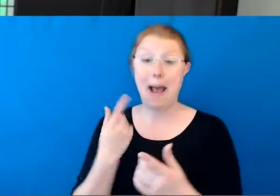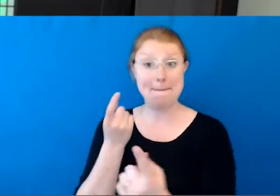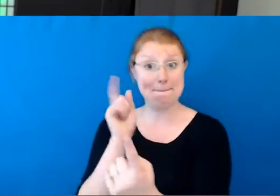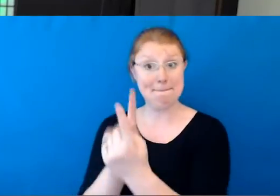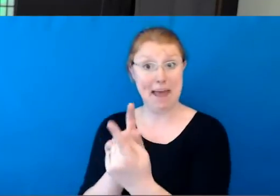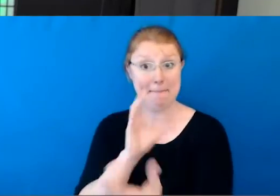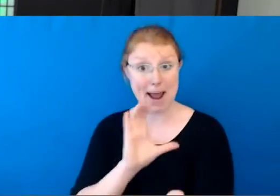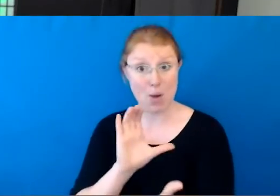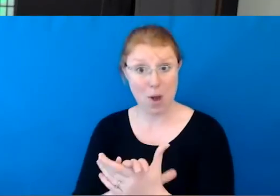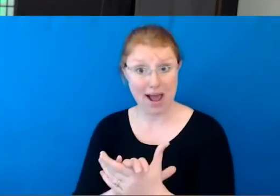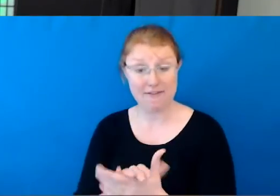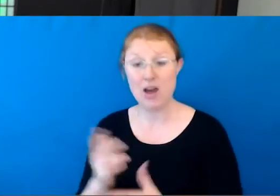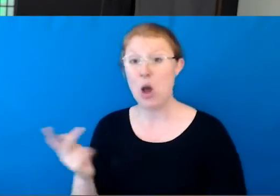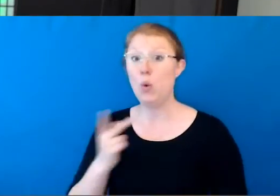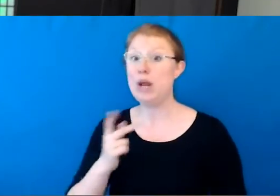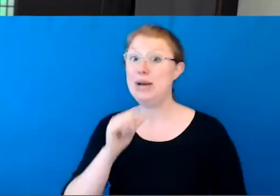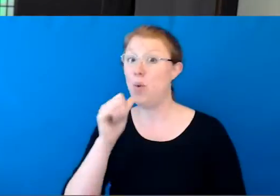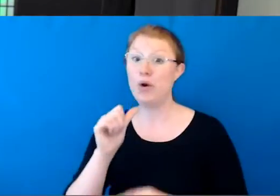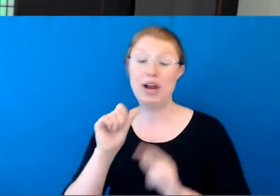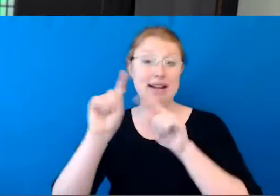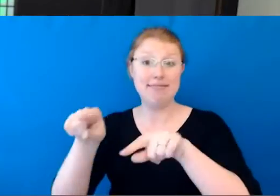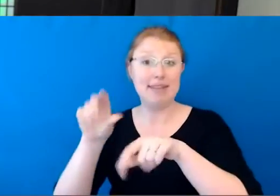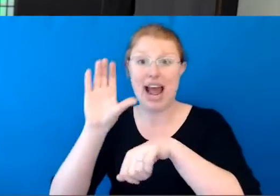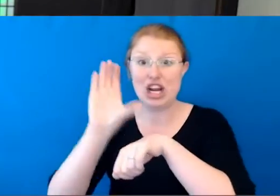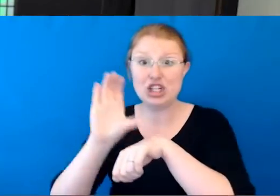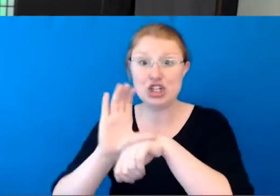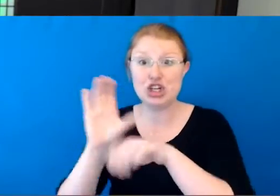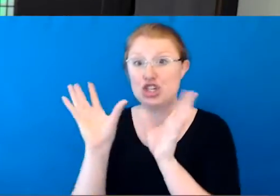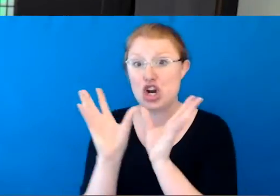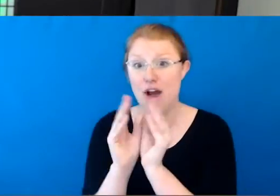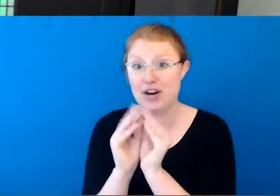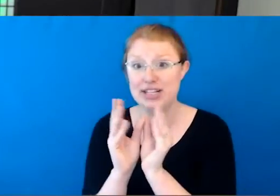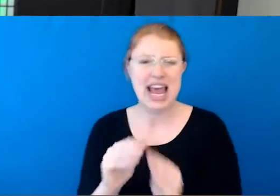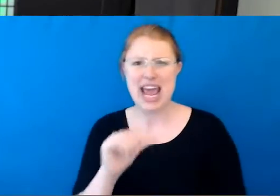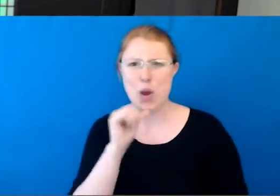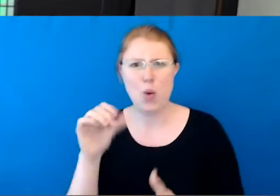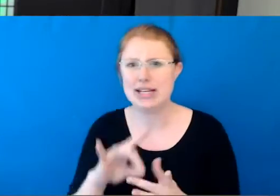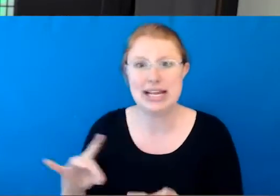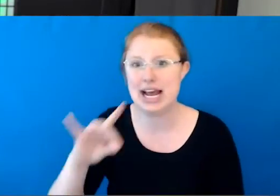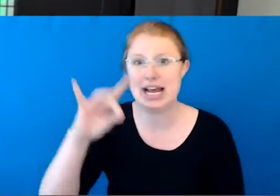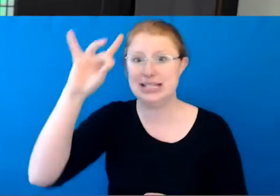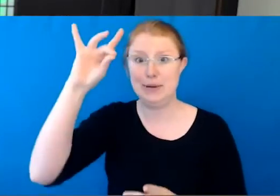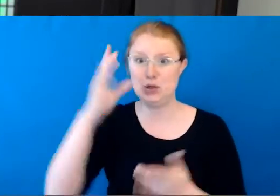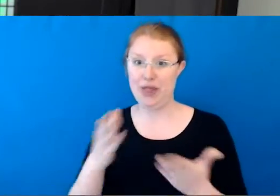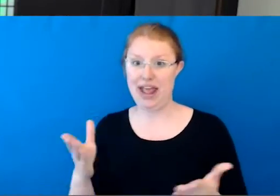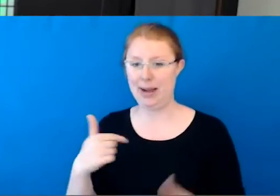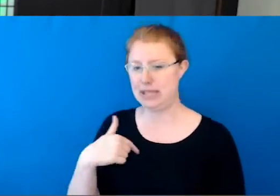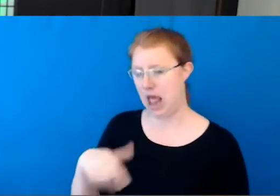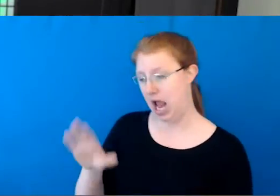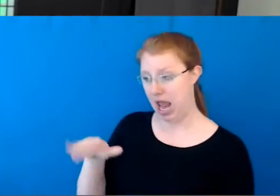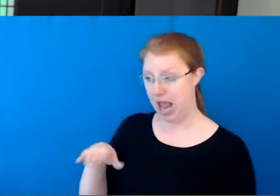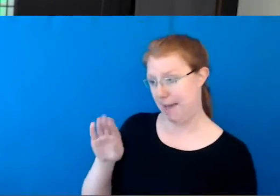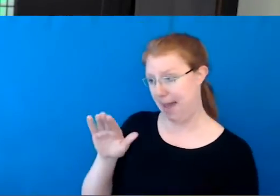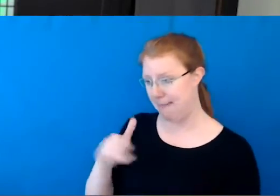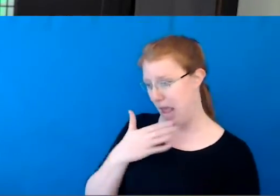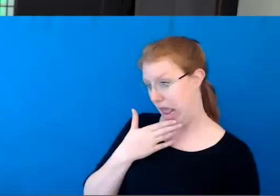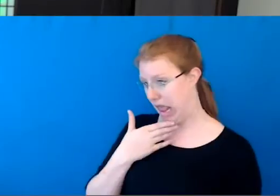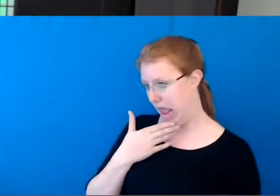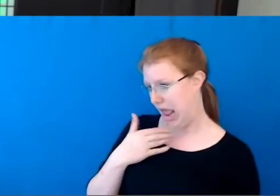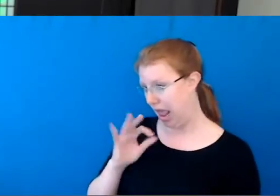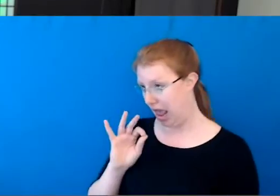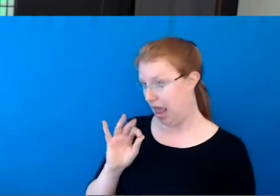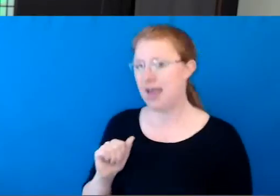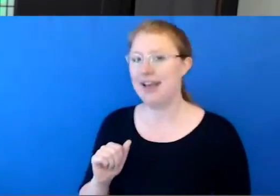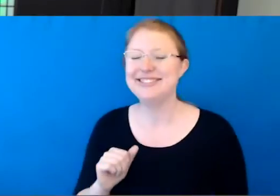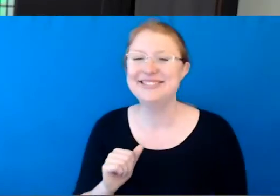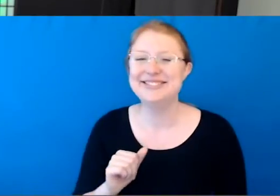conference. It was not a spiritual thing. It was like, hey, baby, you look cute. You know, it's like, so our early days,